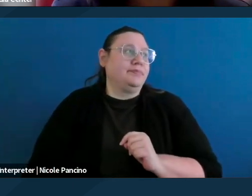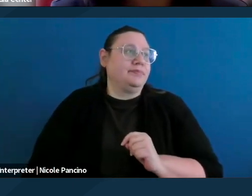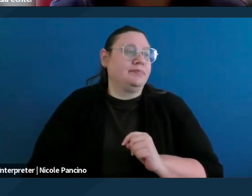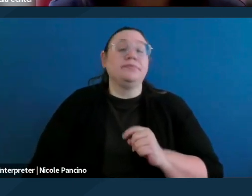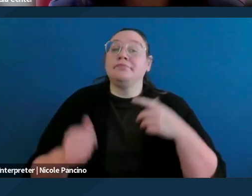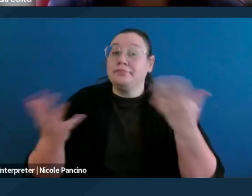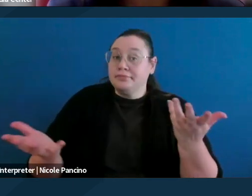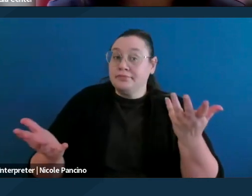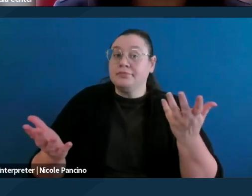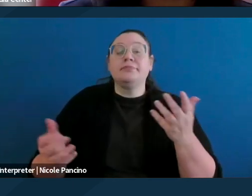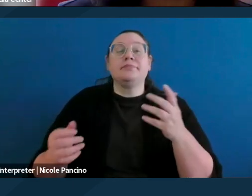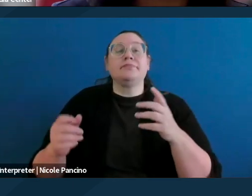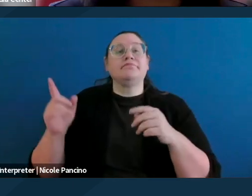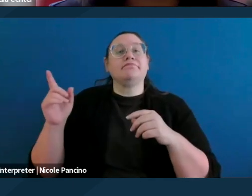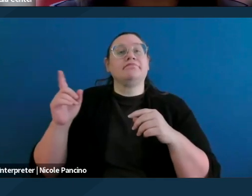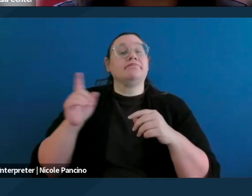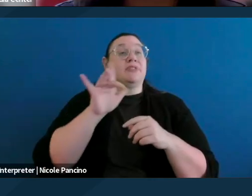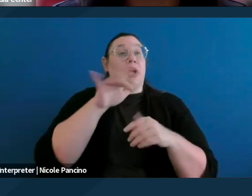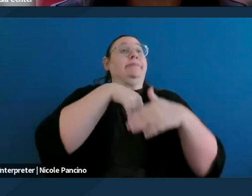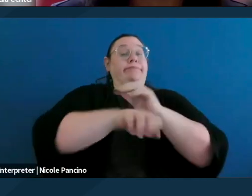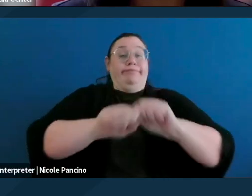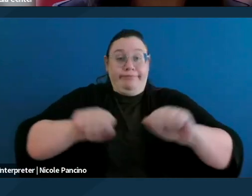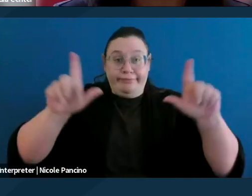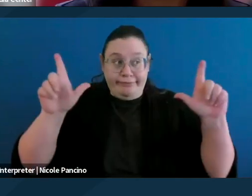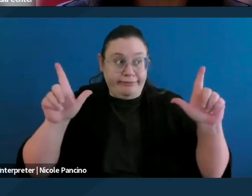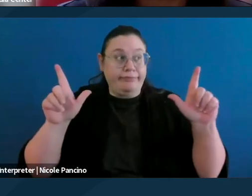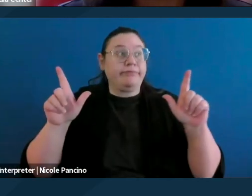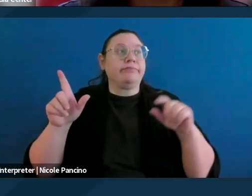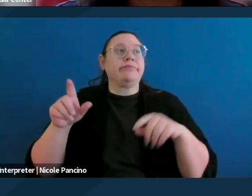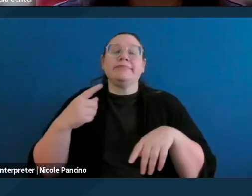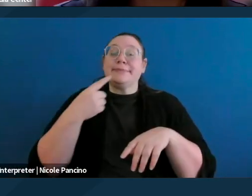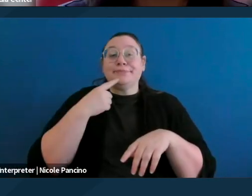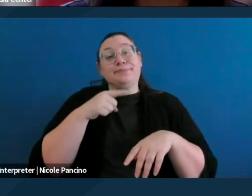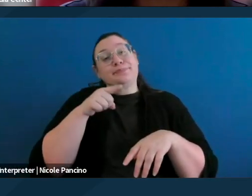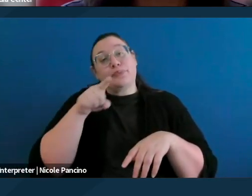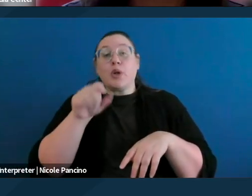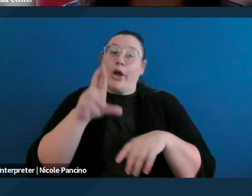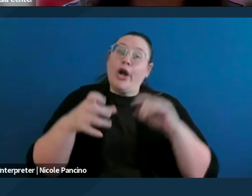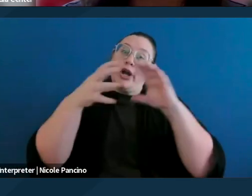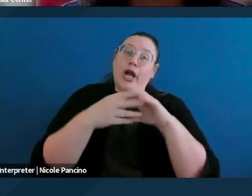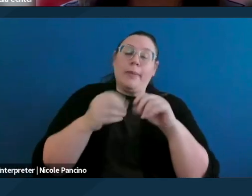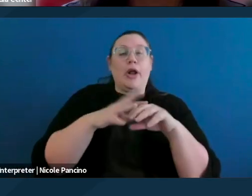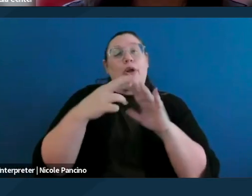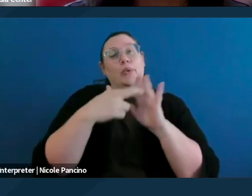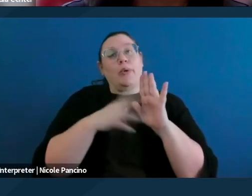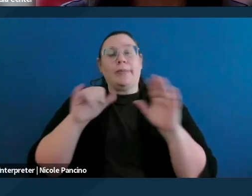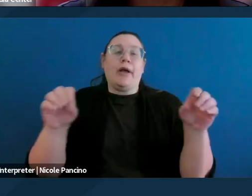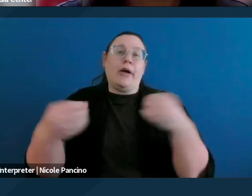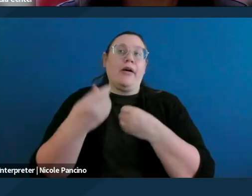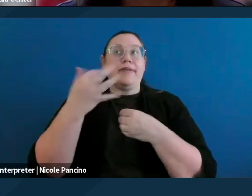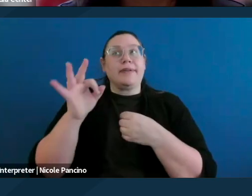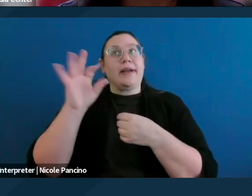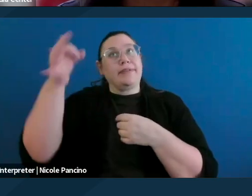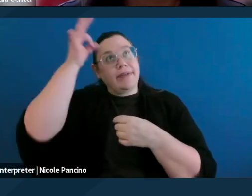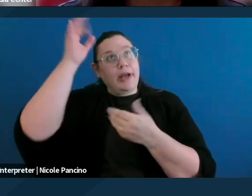So the next screen is going to start at the beginning to say you are commenting on a rule by the Office of Federal